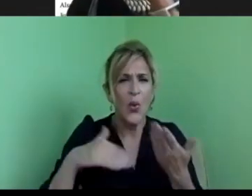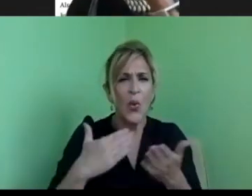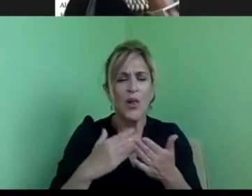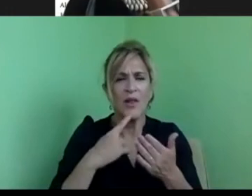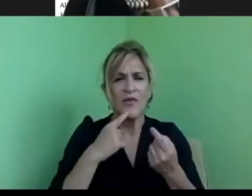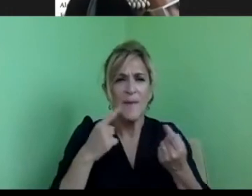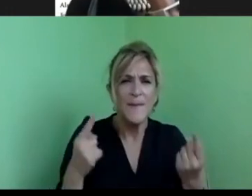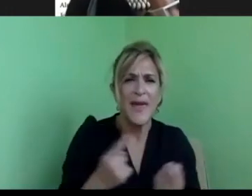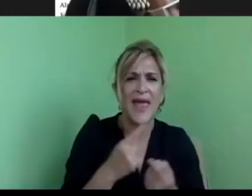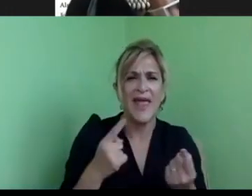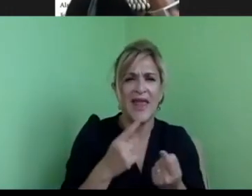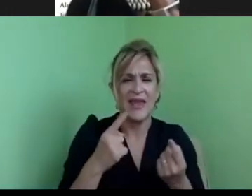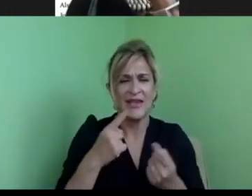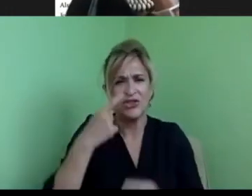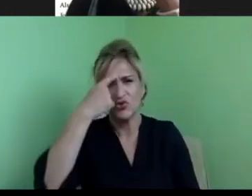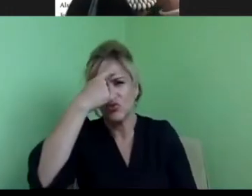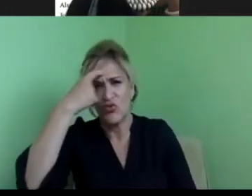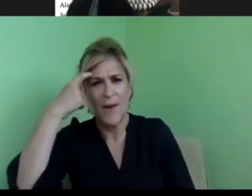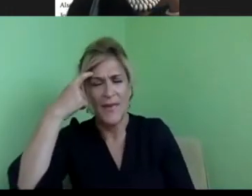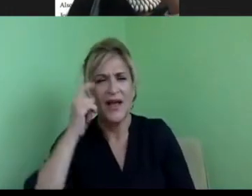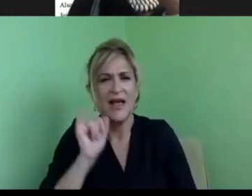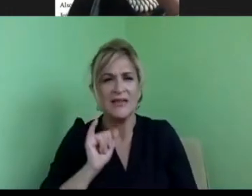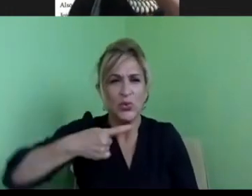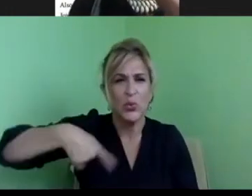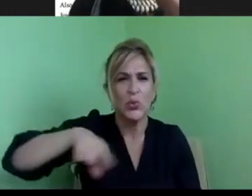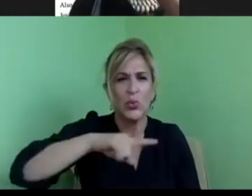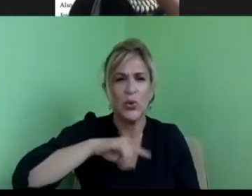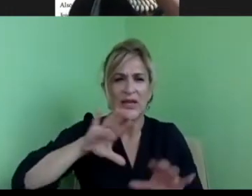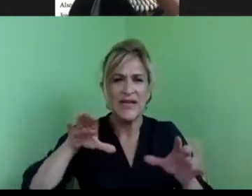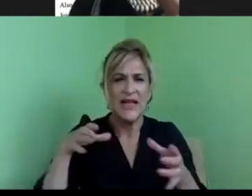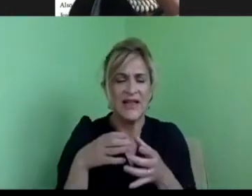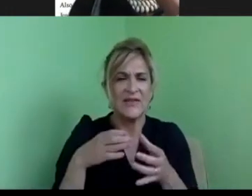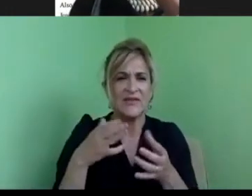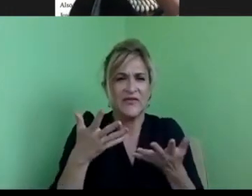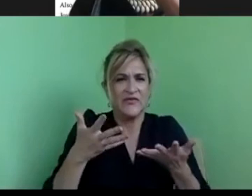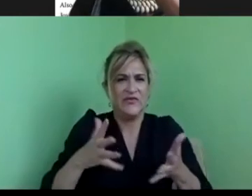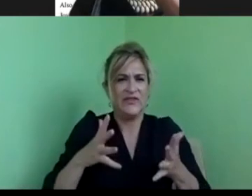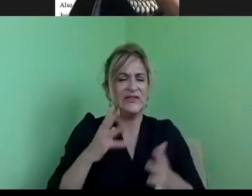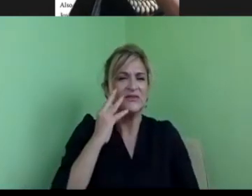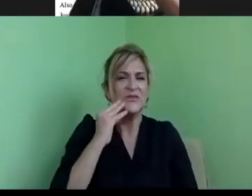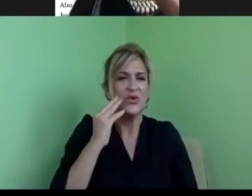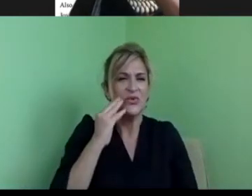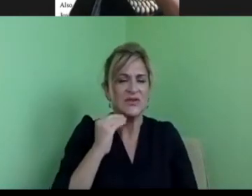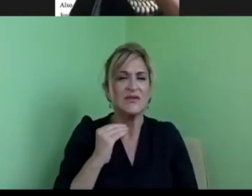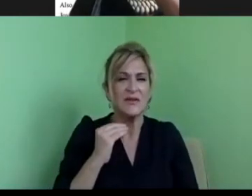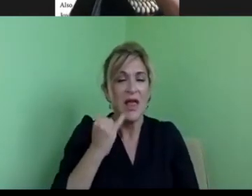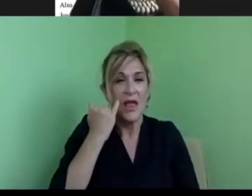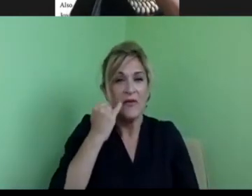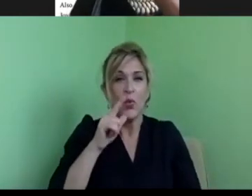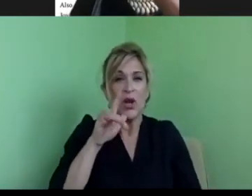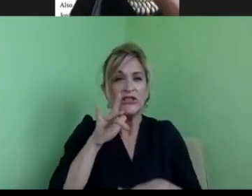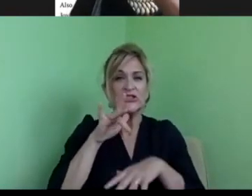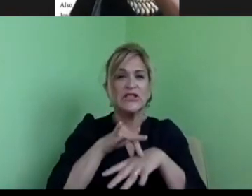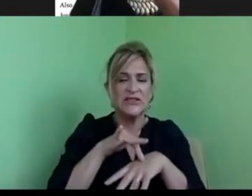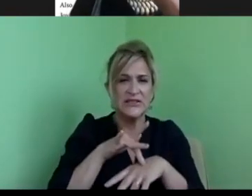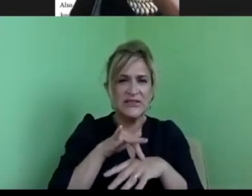we as a collective have experienced um and if we weren't touched by something specific and